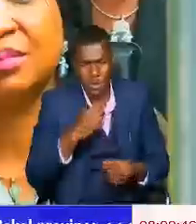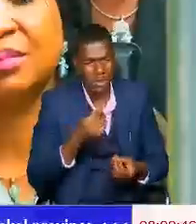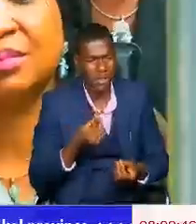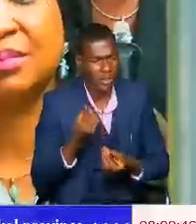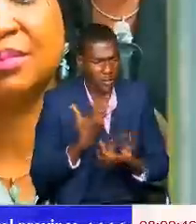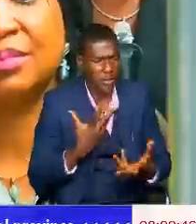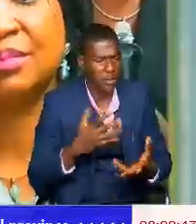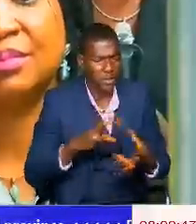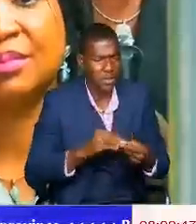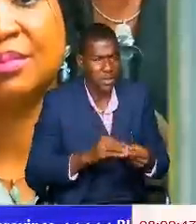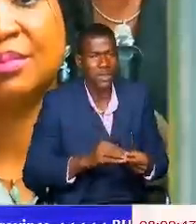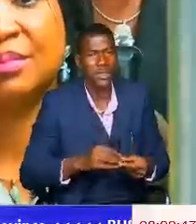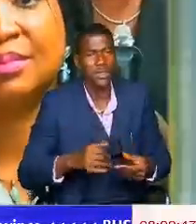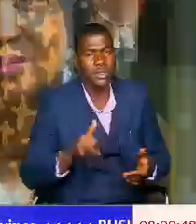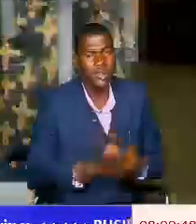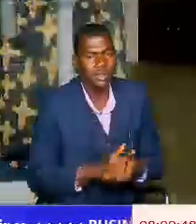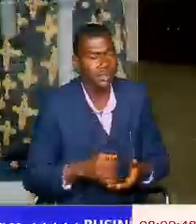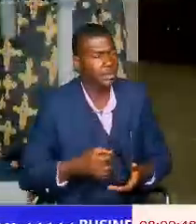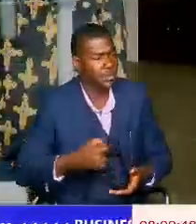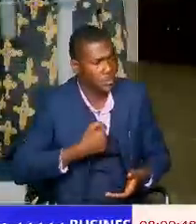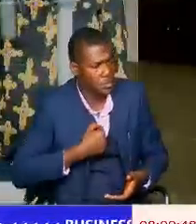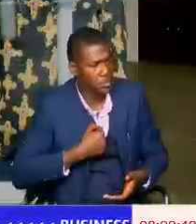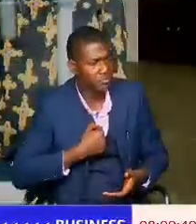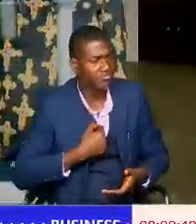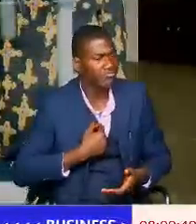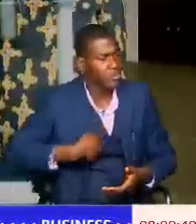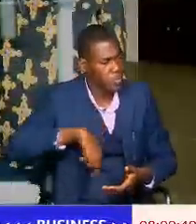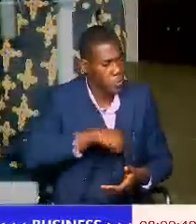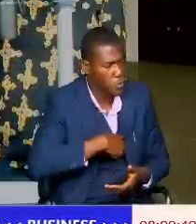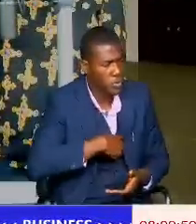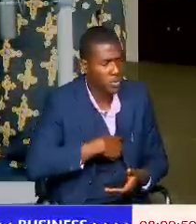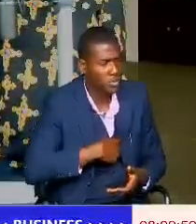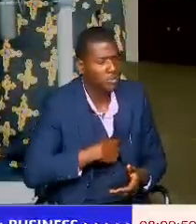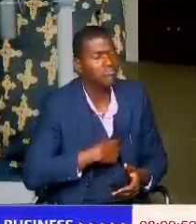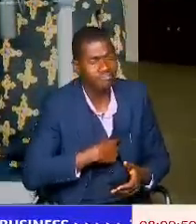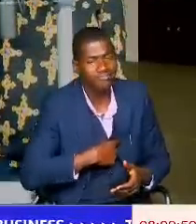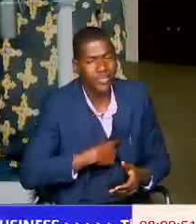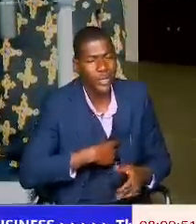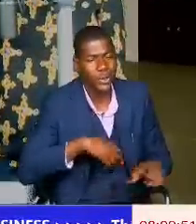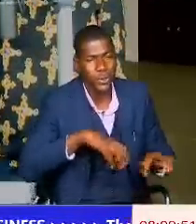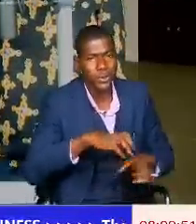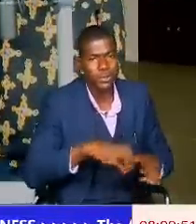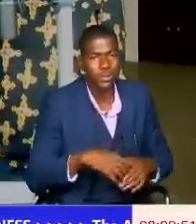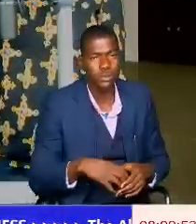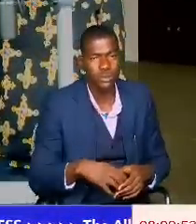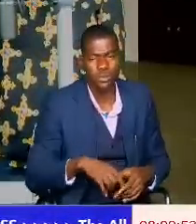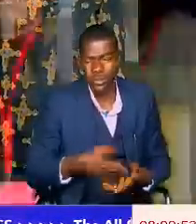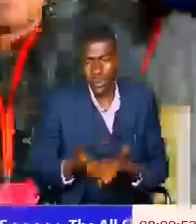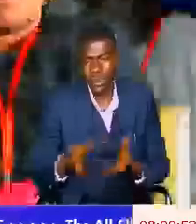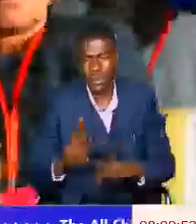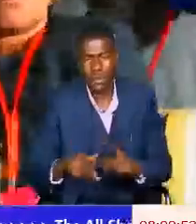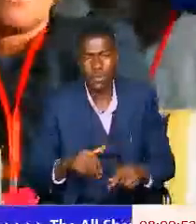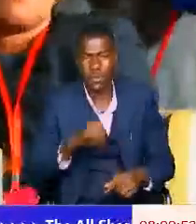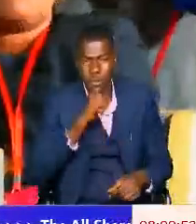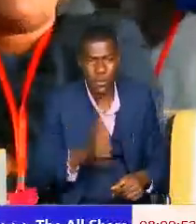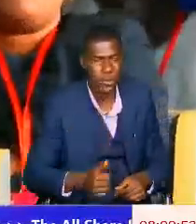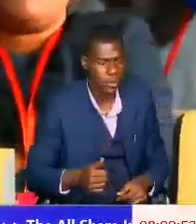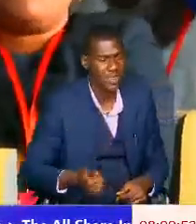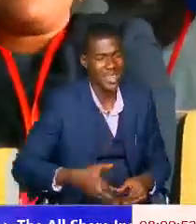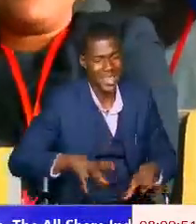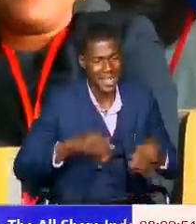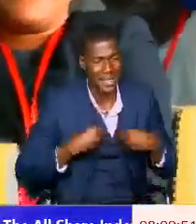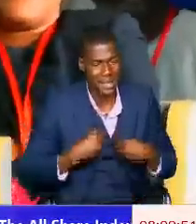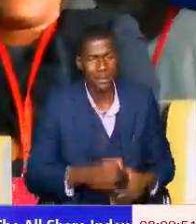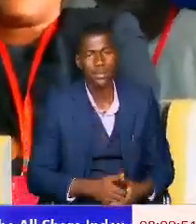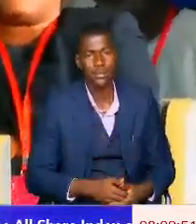this courtesy of Brekete Family. Thank you, Brekete Family. They no go accept seniority. They no go accept seniority. Even for